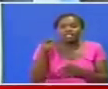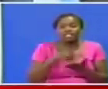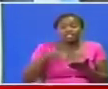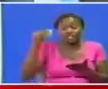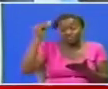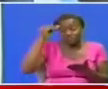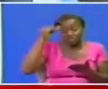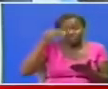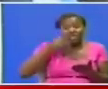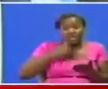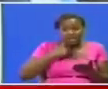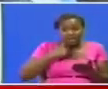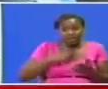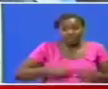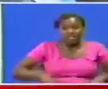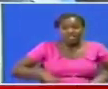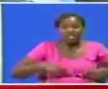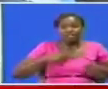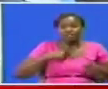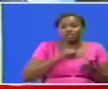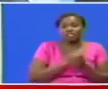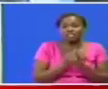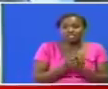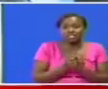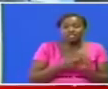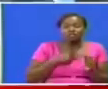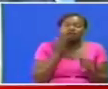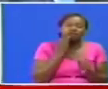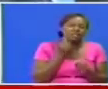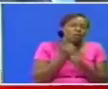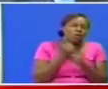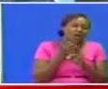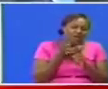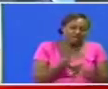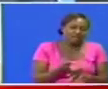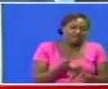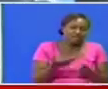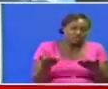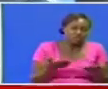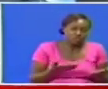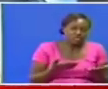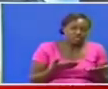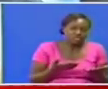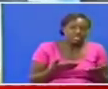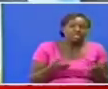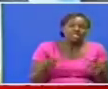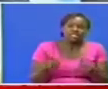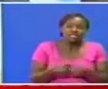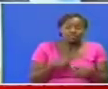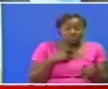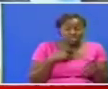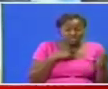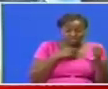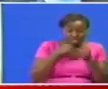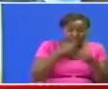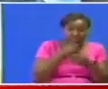that changed my life and that my mother fought so hard to win for me. That is why I will fight to